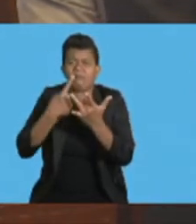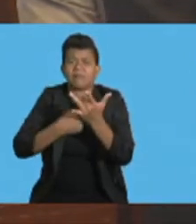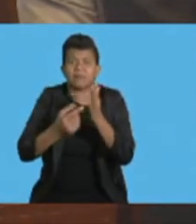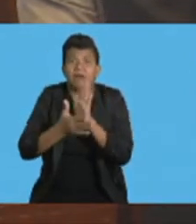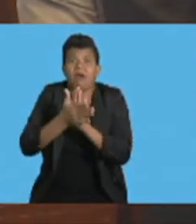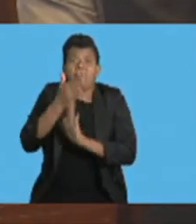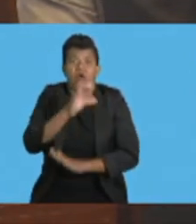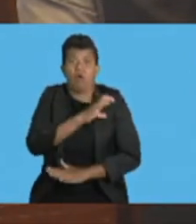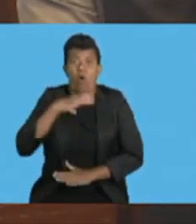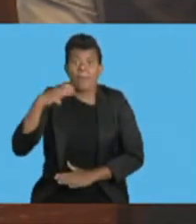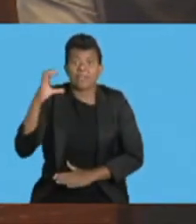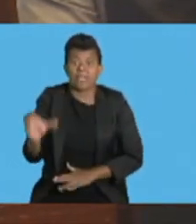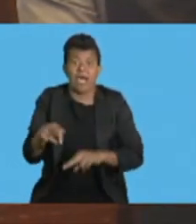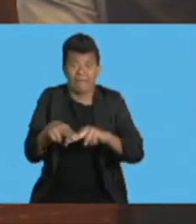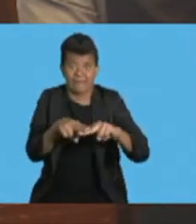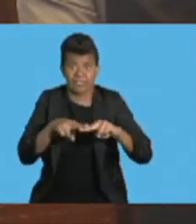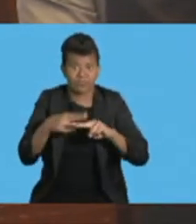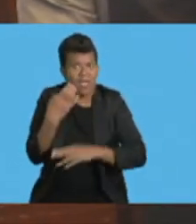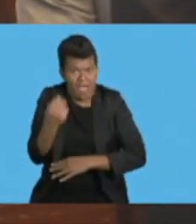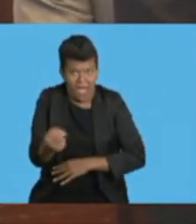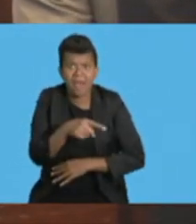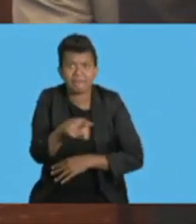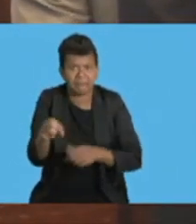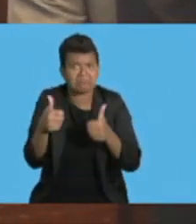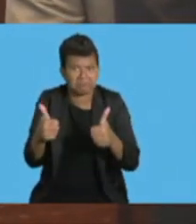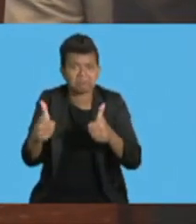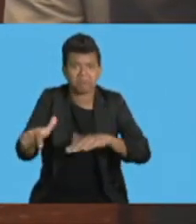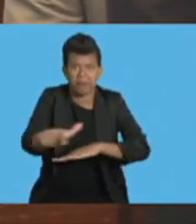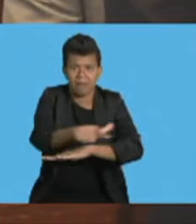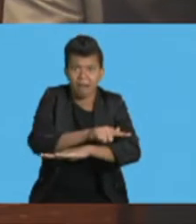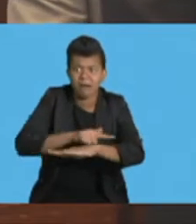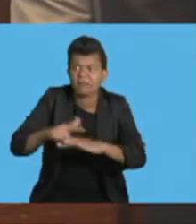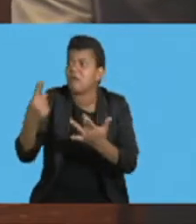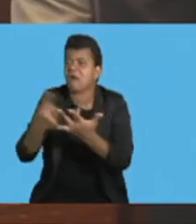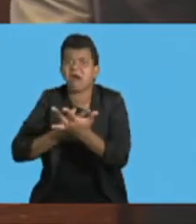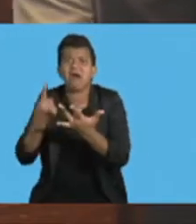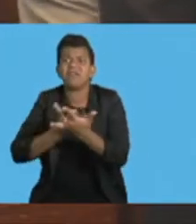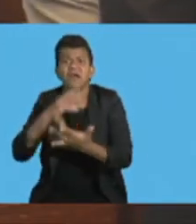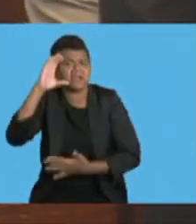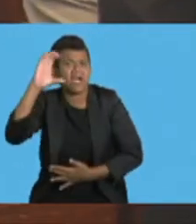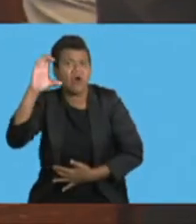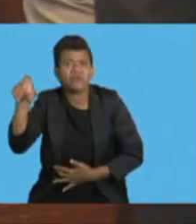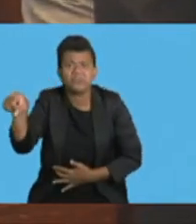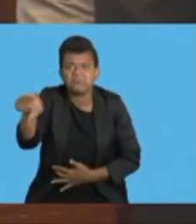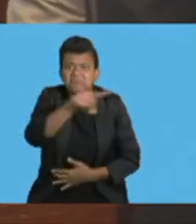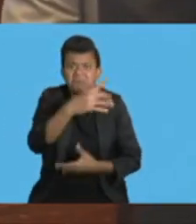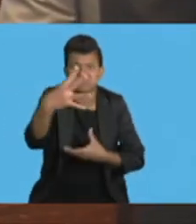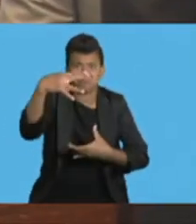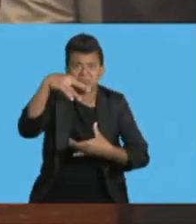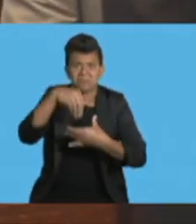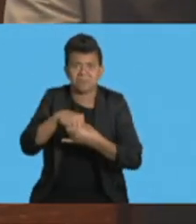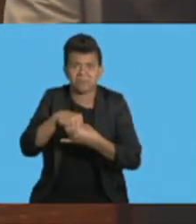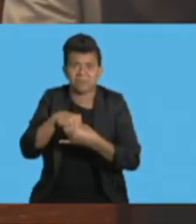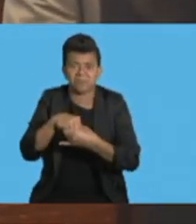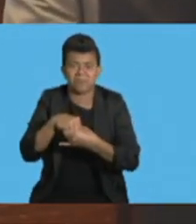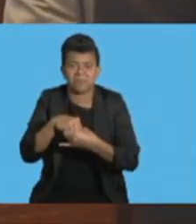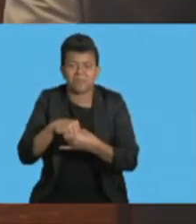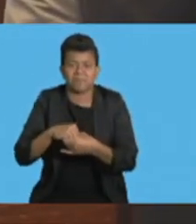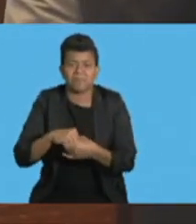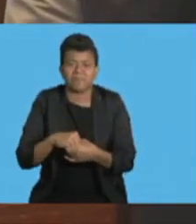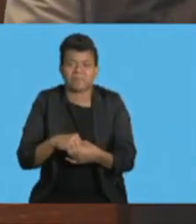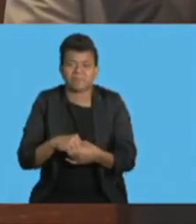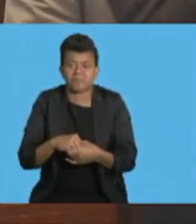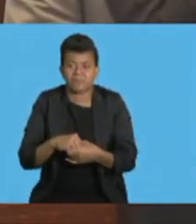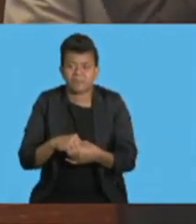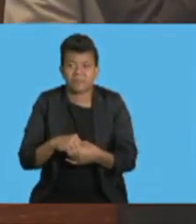was fortunate to get this piece of land as no other country was able to secure a block of land within this prime area.